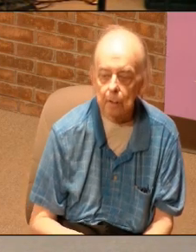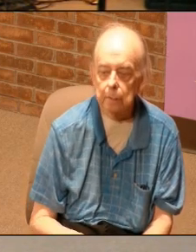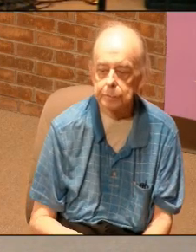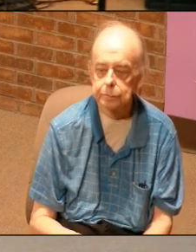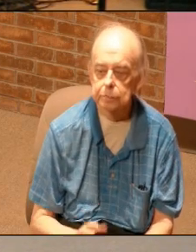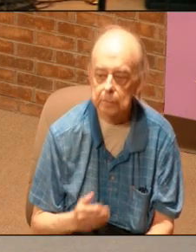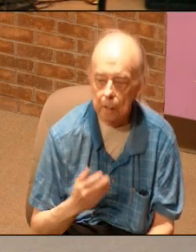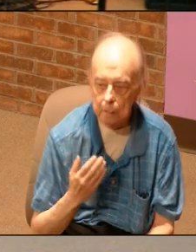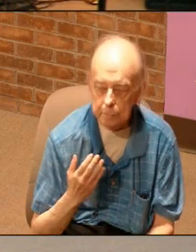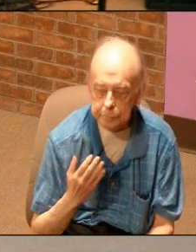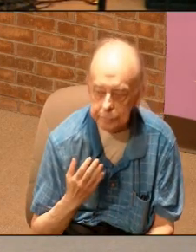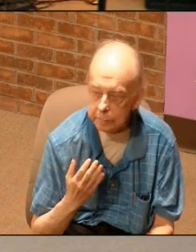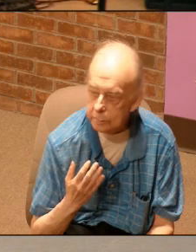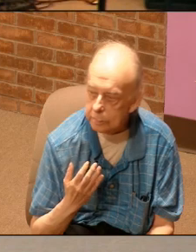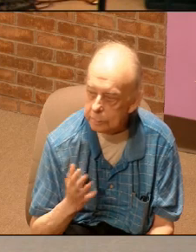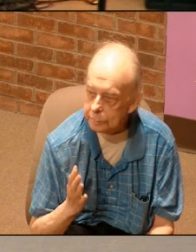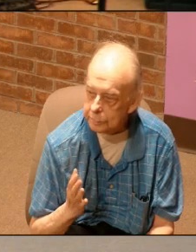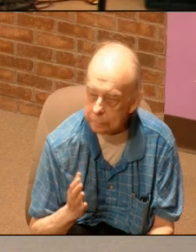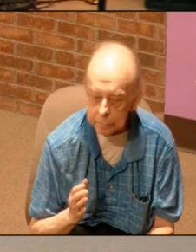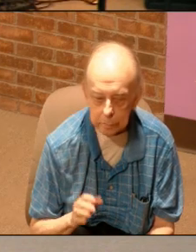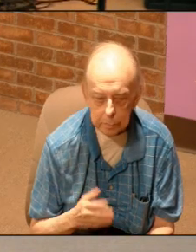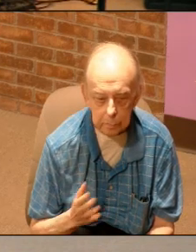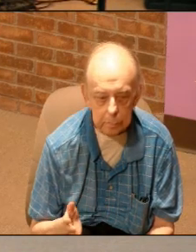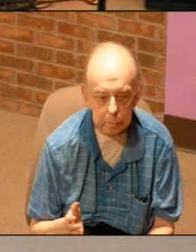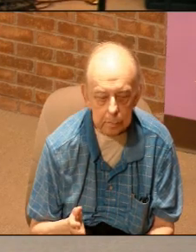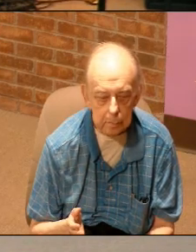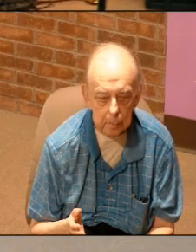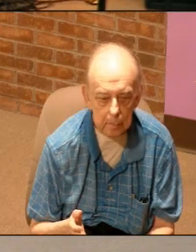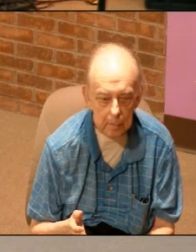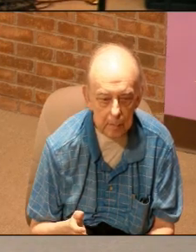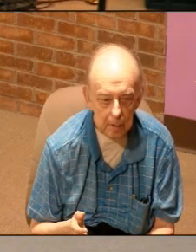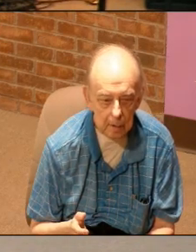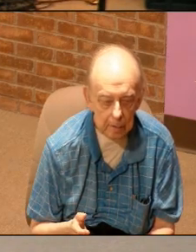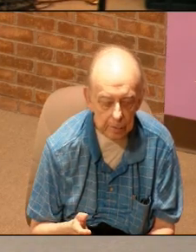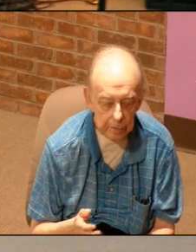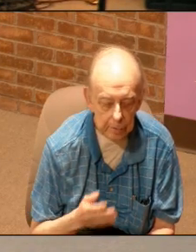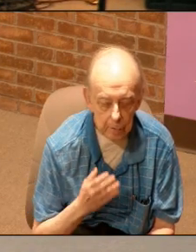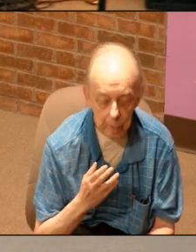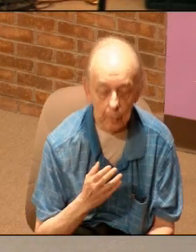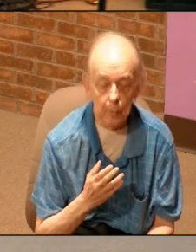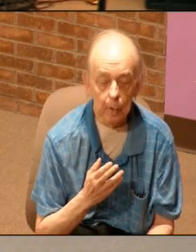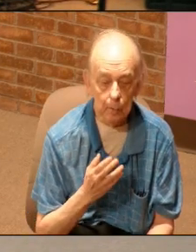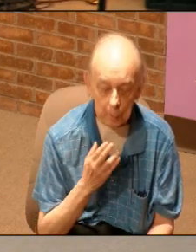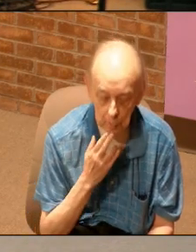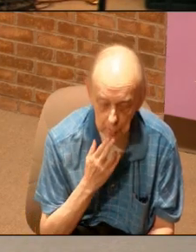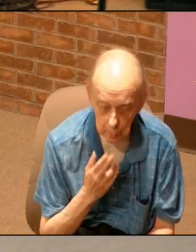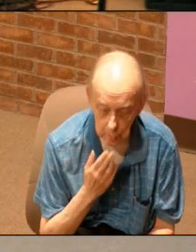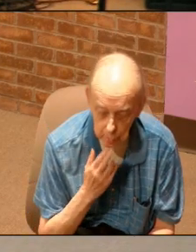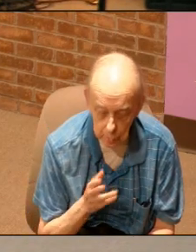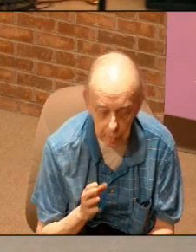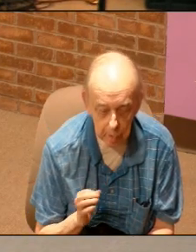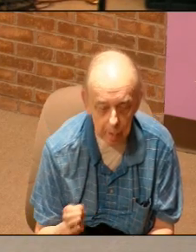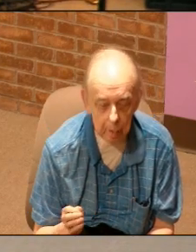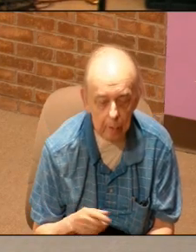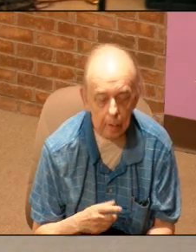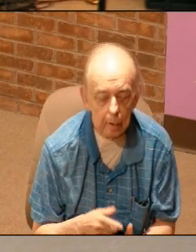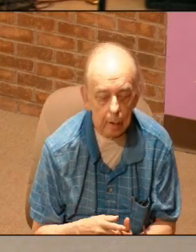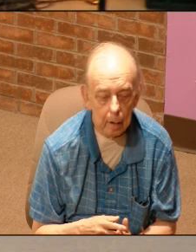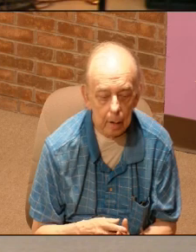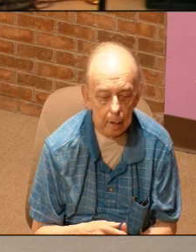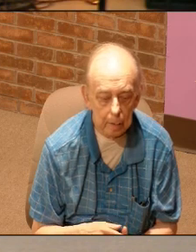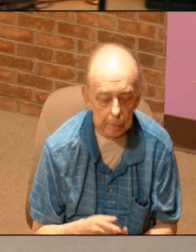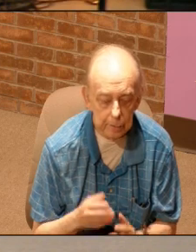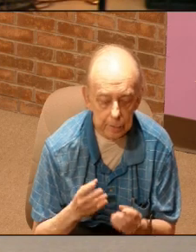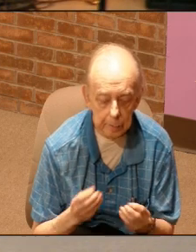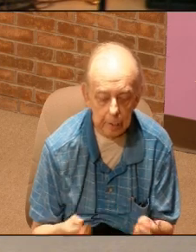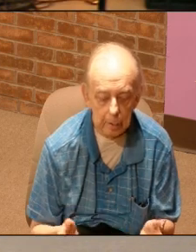Okay, I don't know if she ever took one puff off that cigarette. And then it would burn